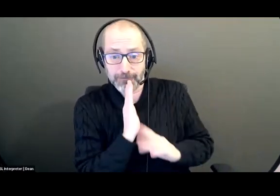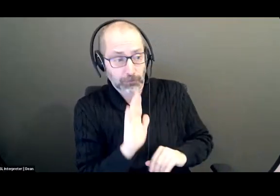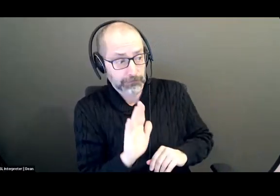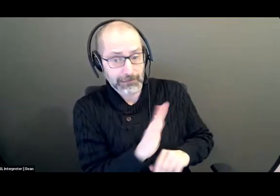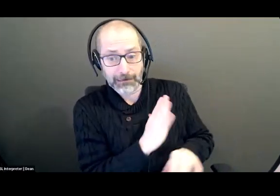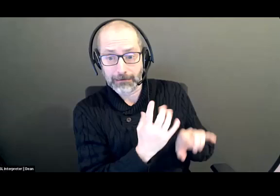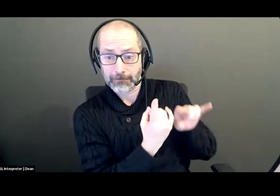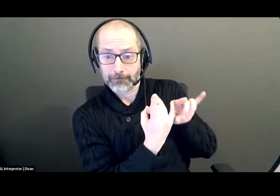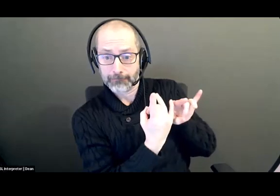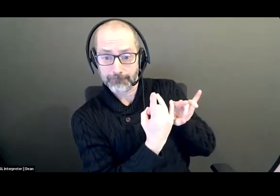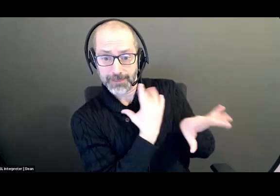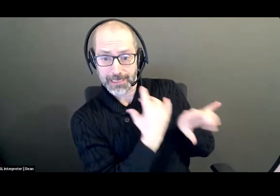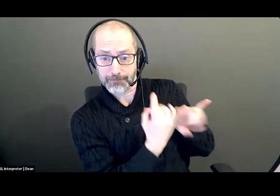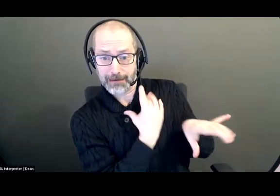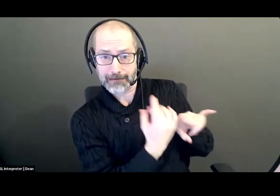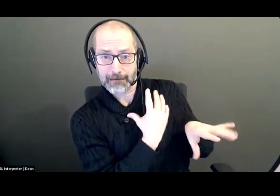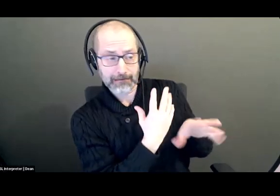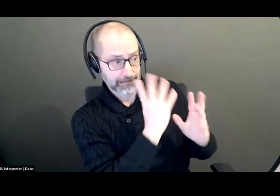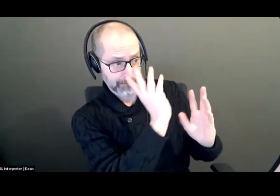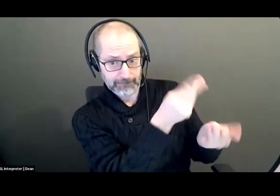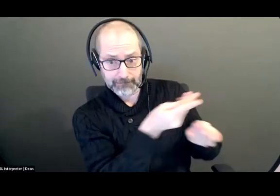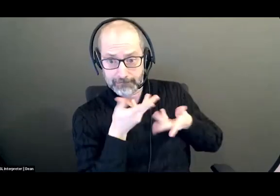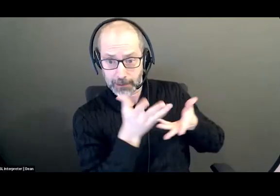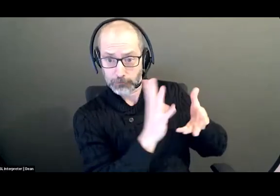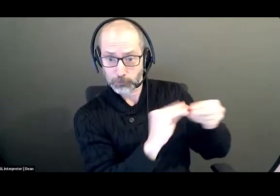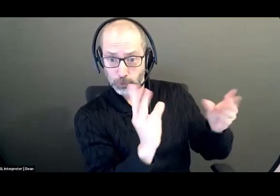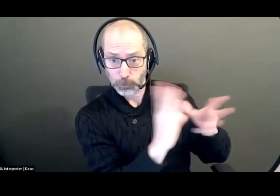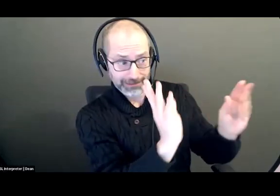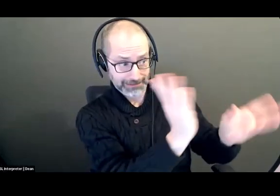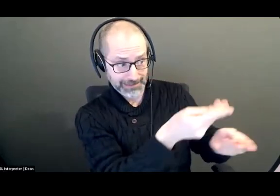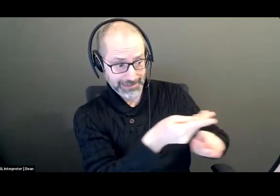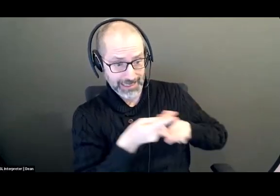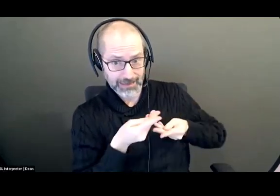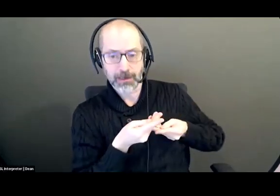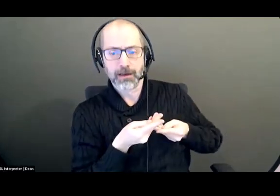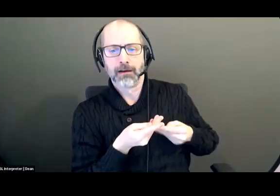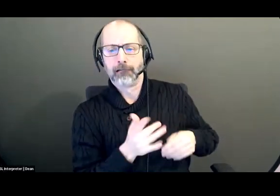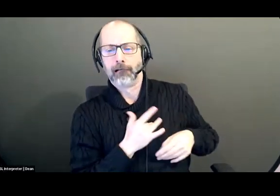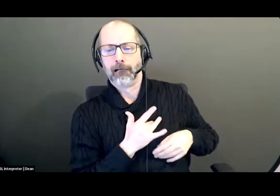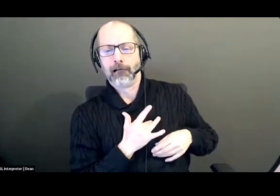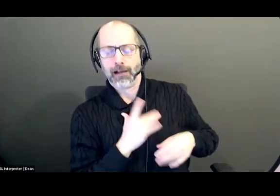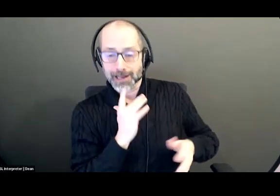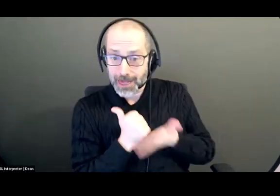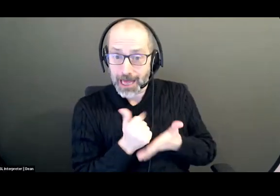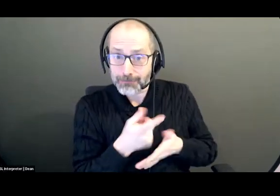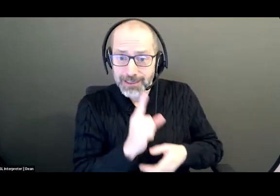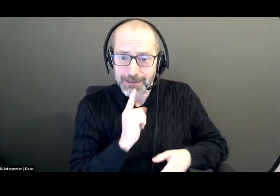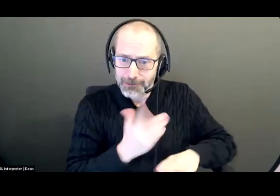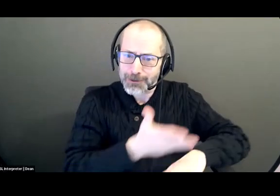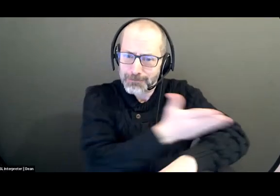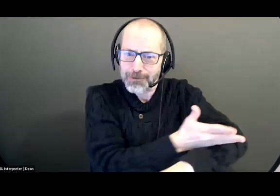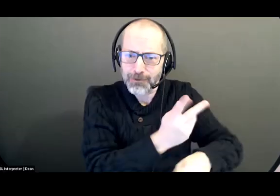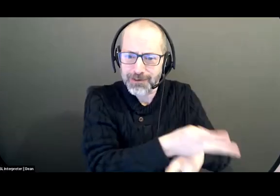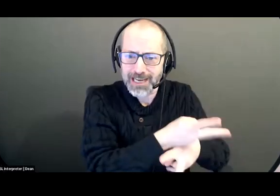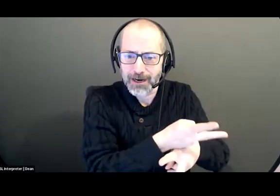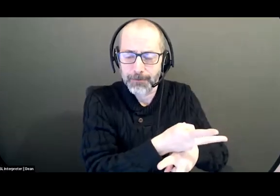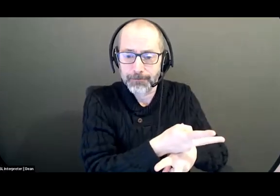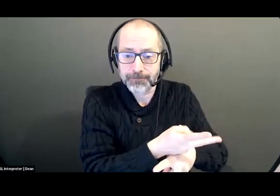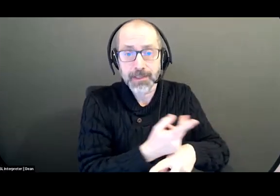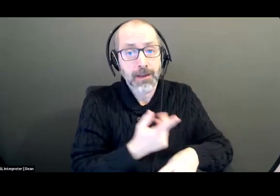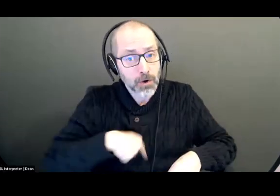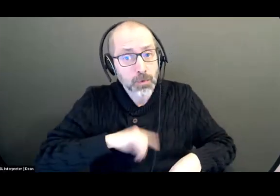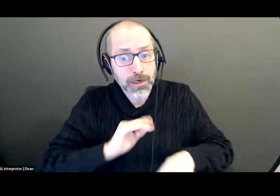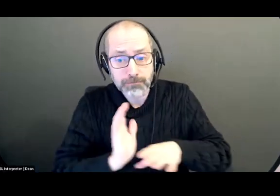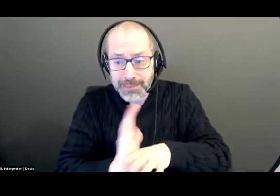experiences. When we look at inviting feedback from the people that we serve, it helps us to improve the